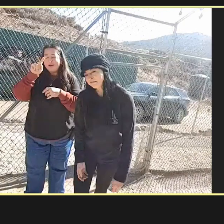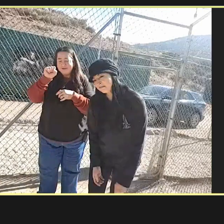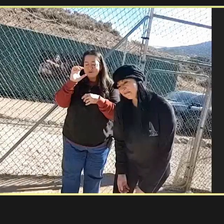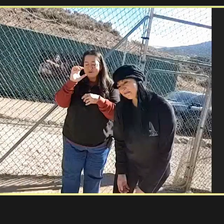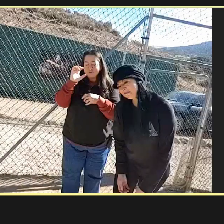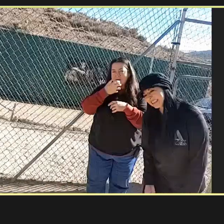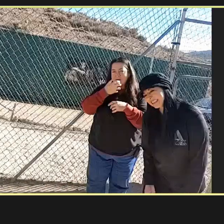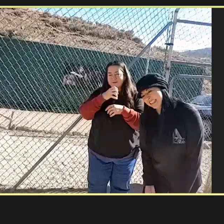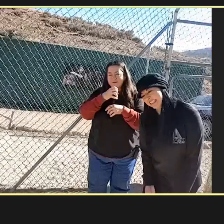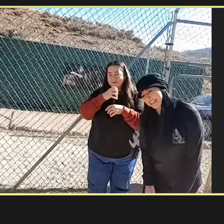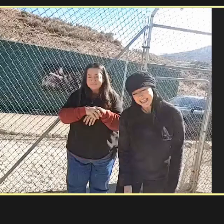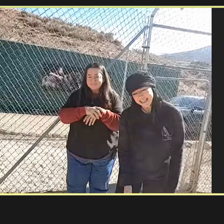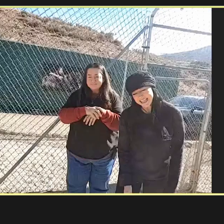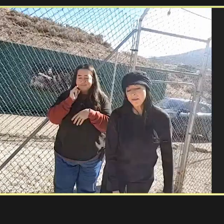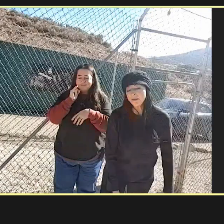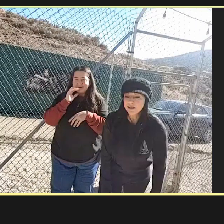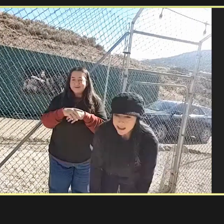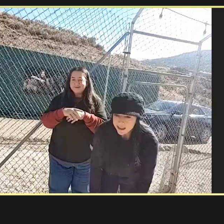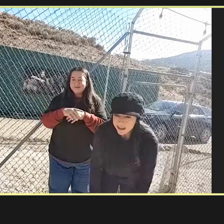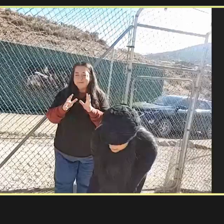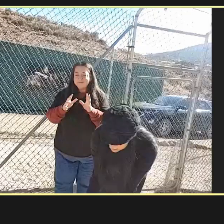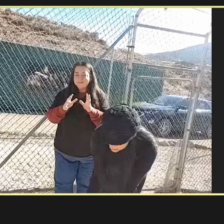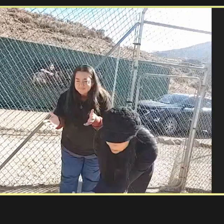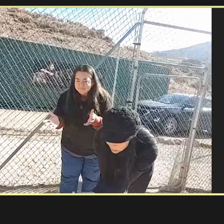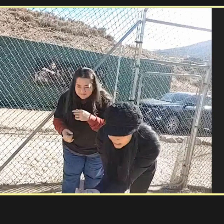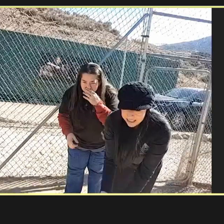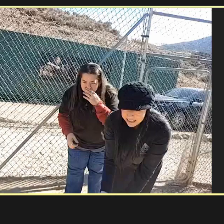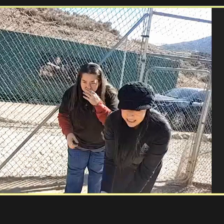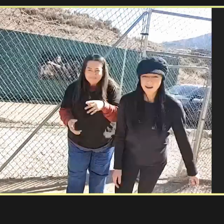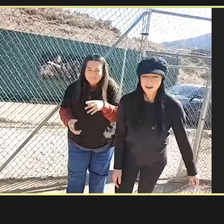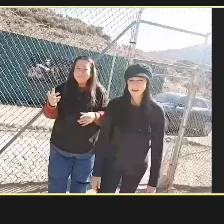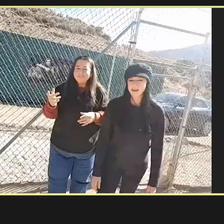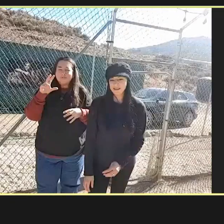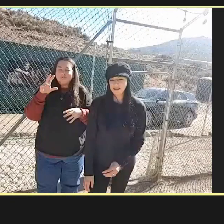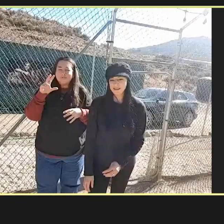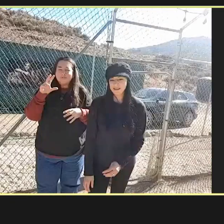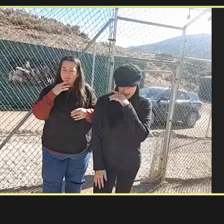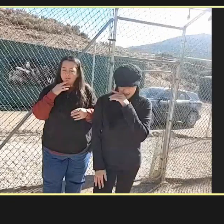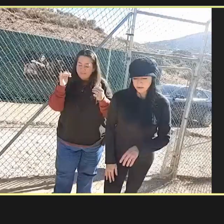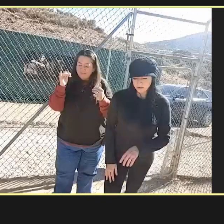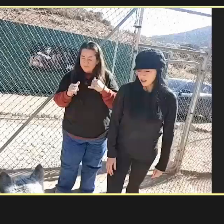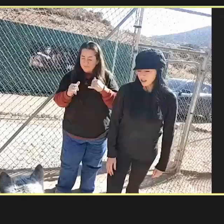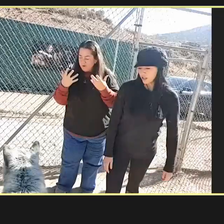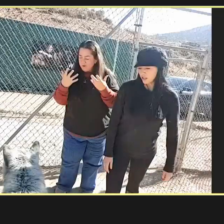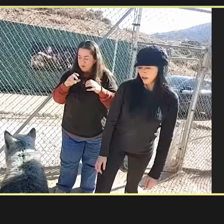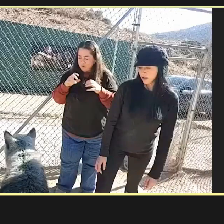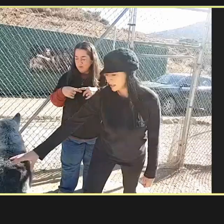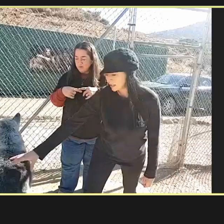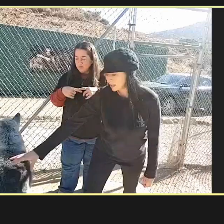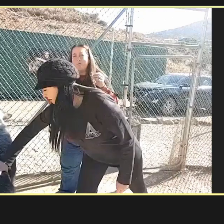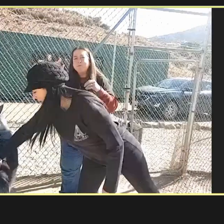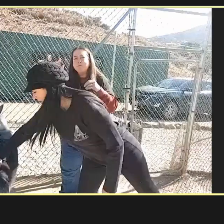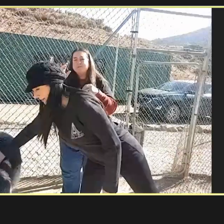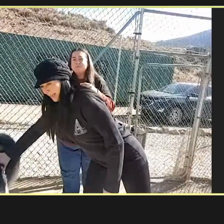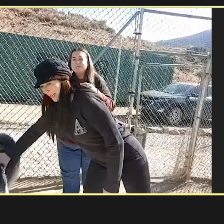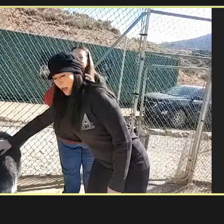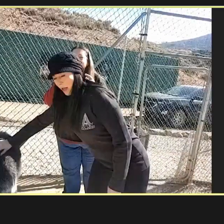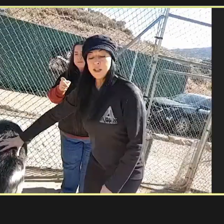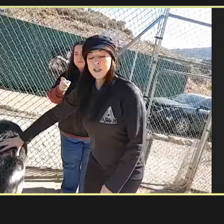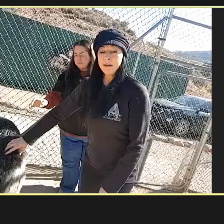Betty's walkie-talkie because he's a stinker. Come here, you. He's like, no, I don't want to go to you. You